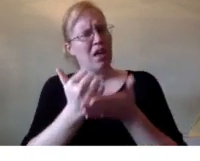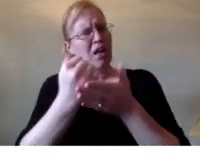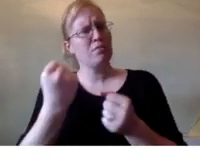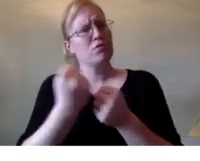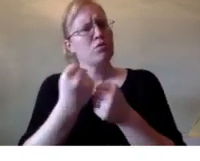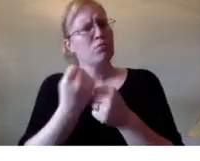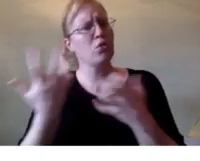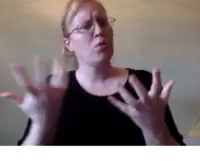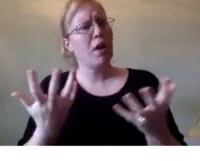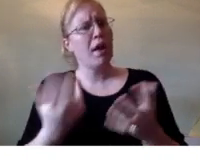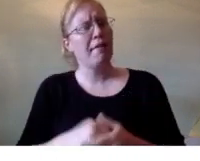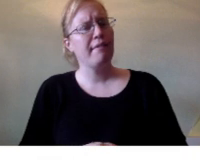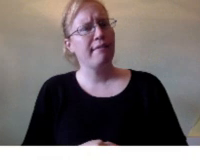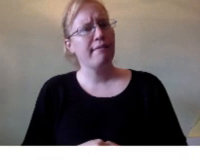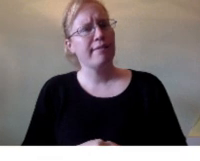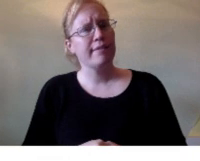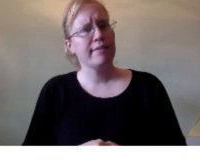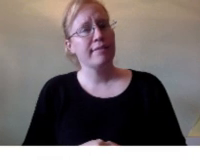support?